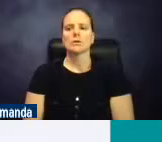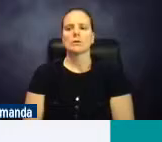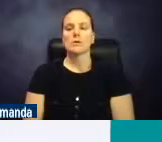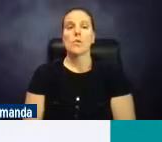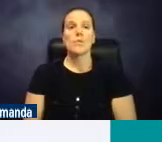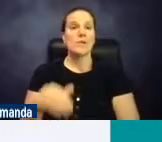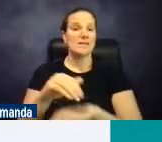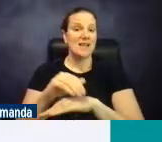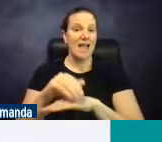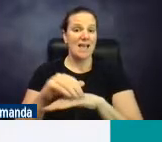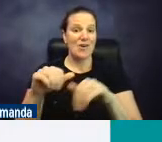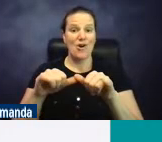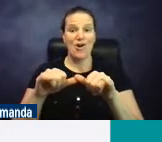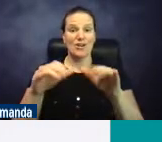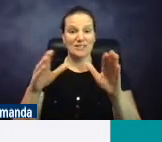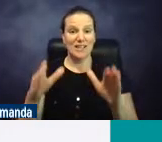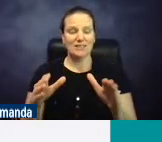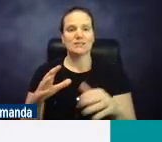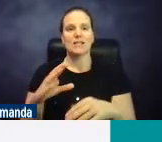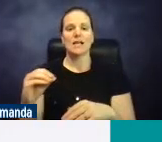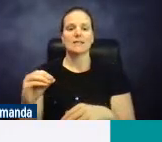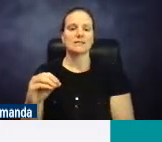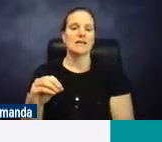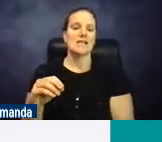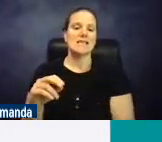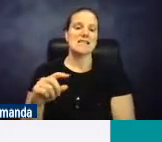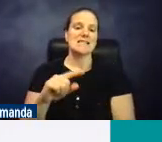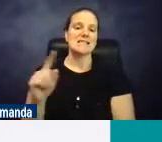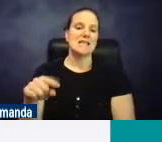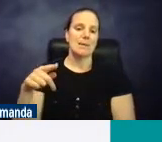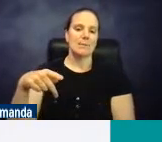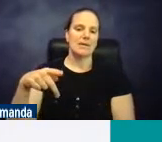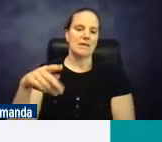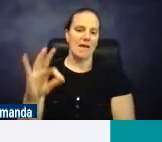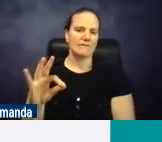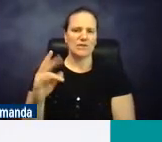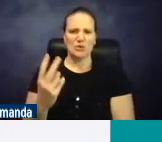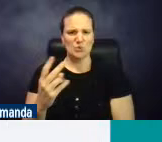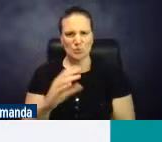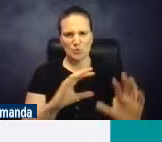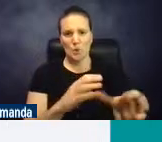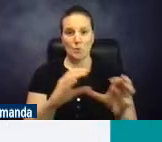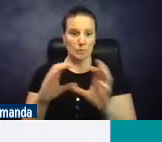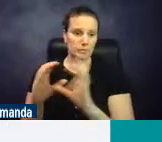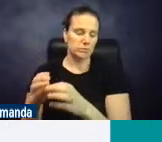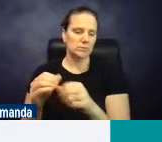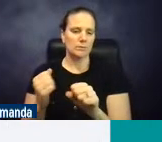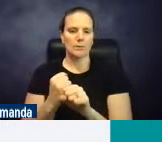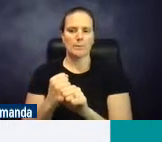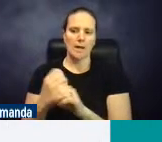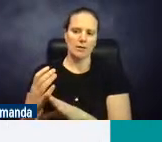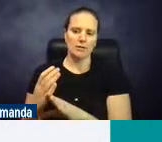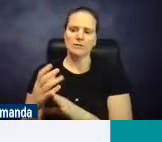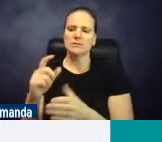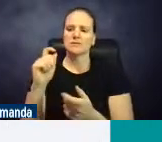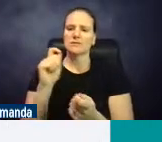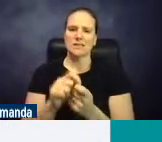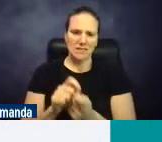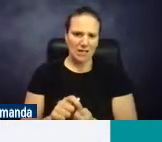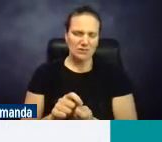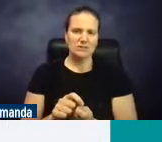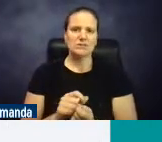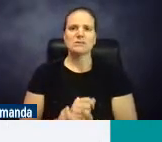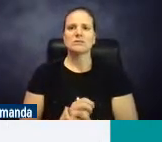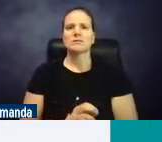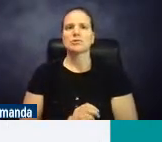Architects and ZGF are two architectural groups preparing the details in these